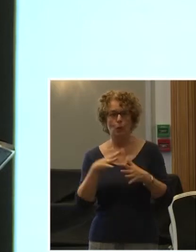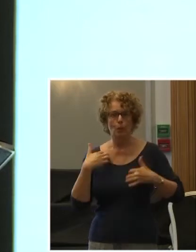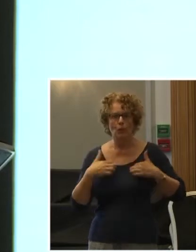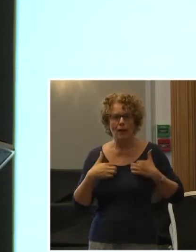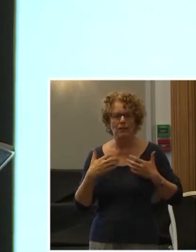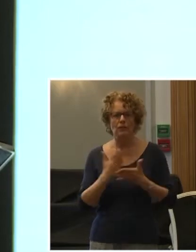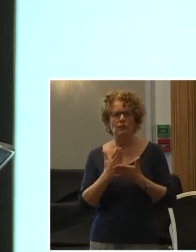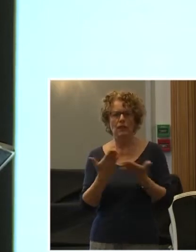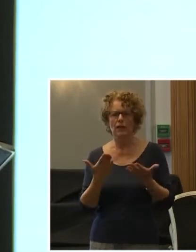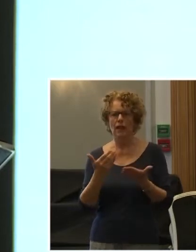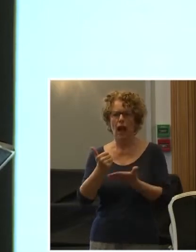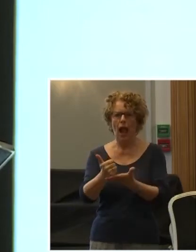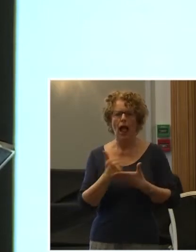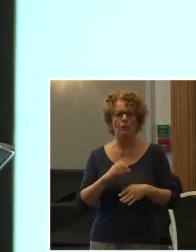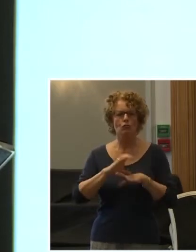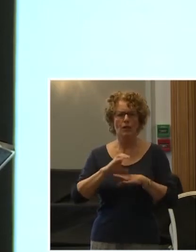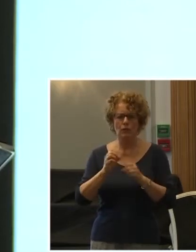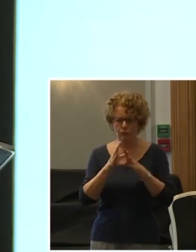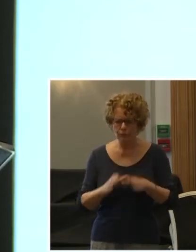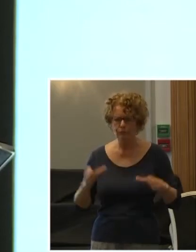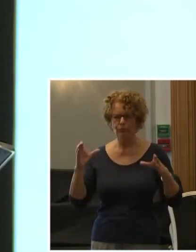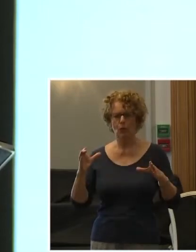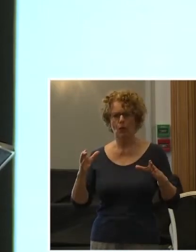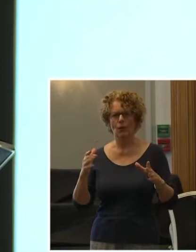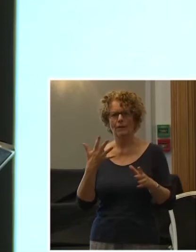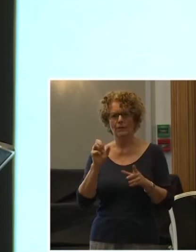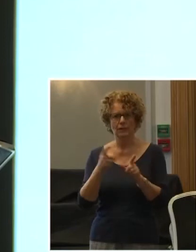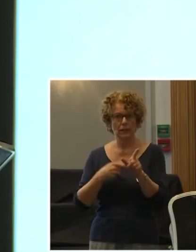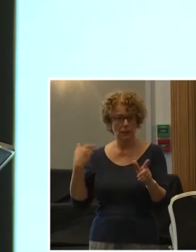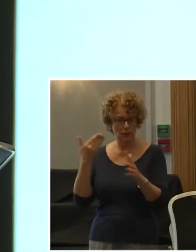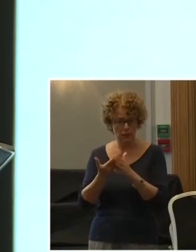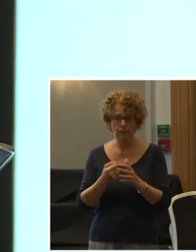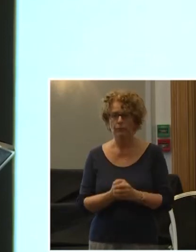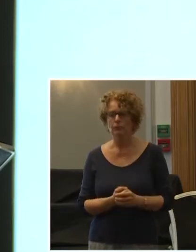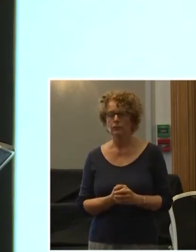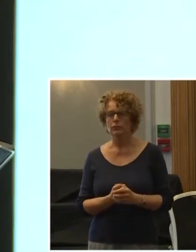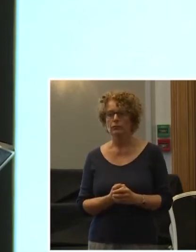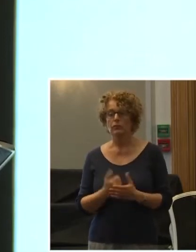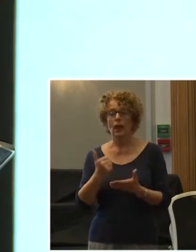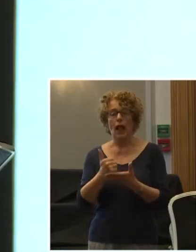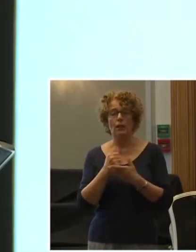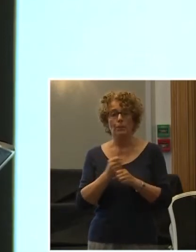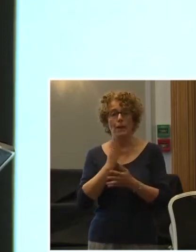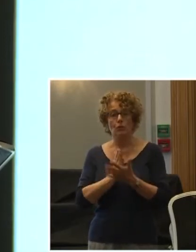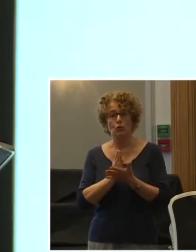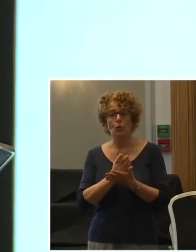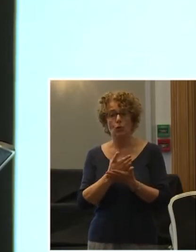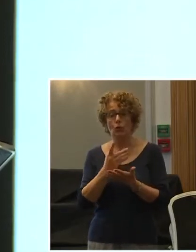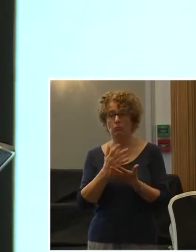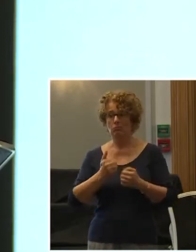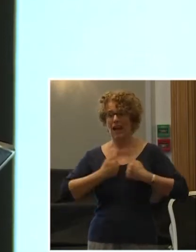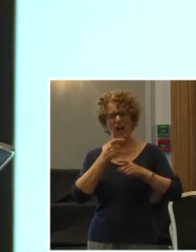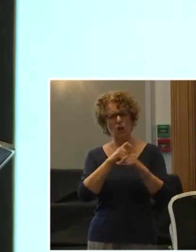that has helped our charity grow over the last half century. And this helps us ensure that we're able to respond to what